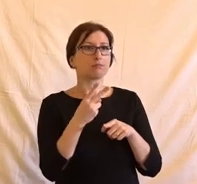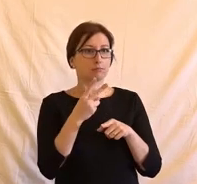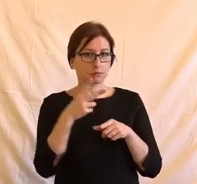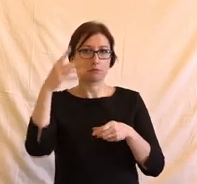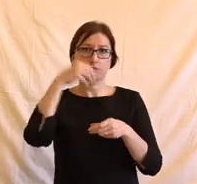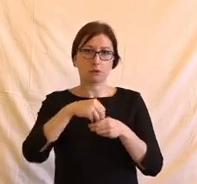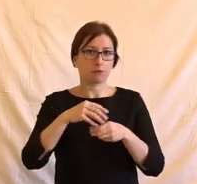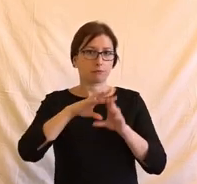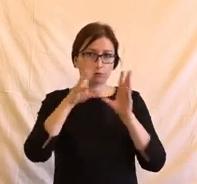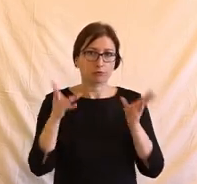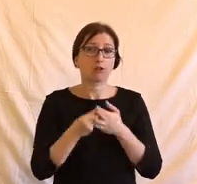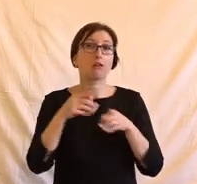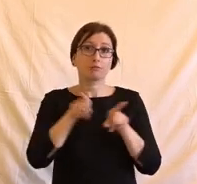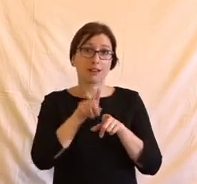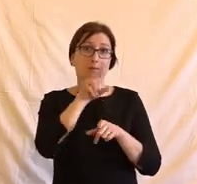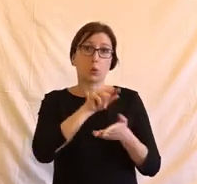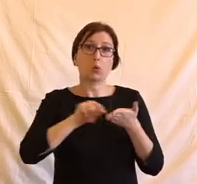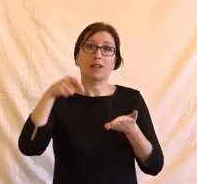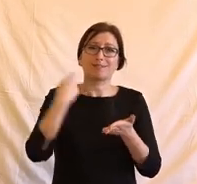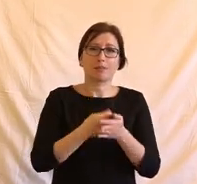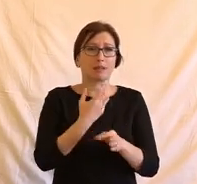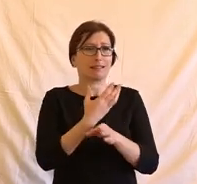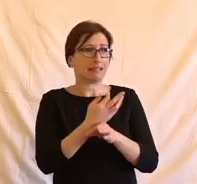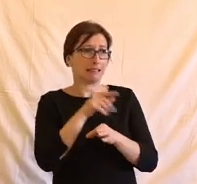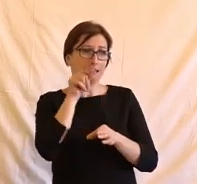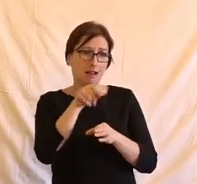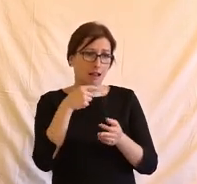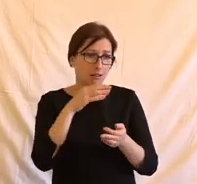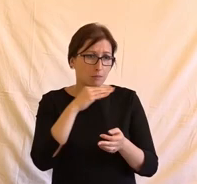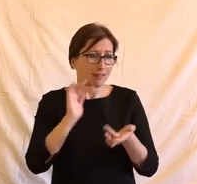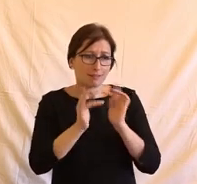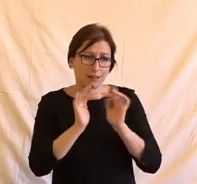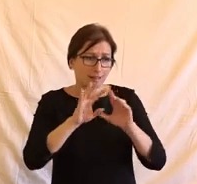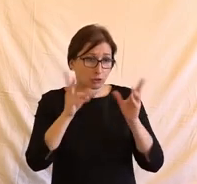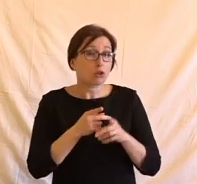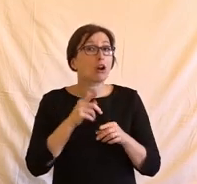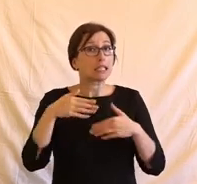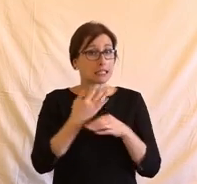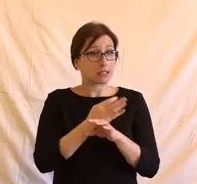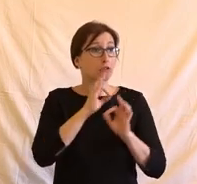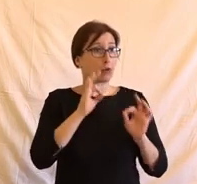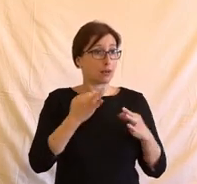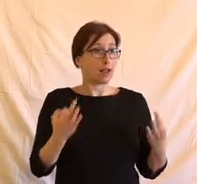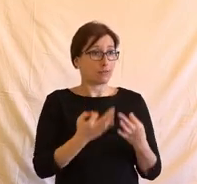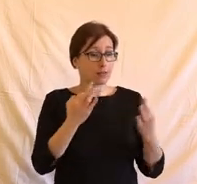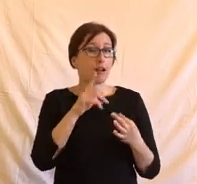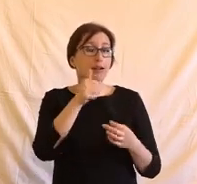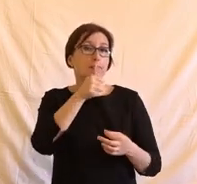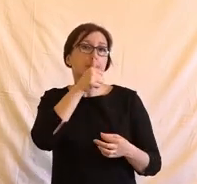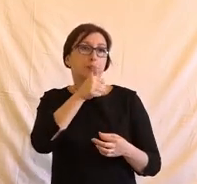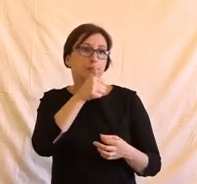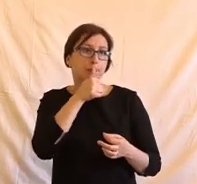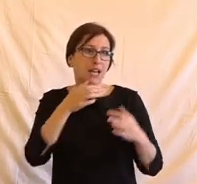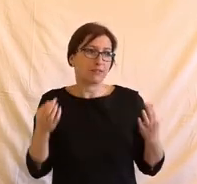je také vysoce digitalizován a digitalizace je v pořádku, je to dobrá věc. A je tu však jedno